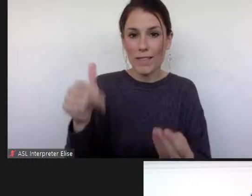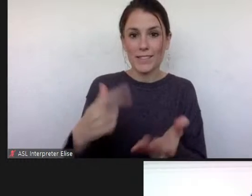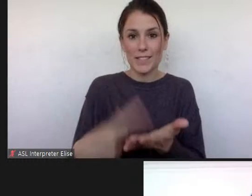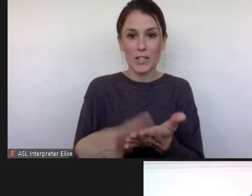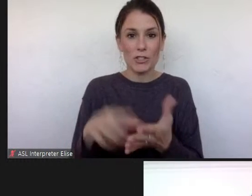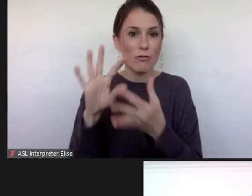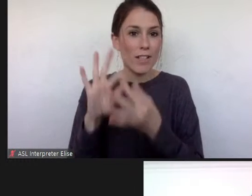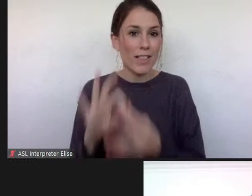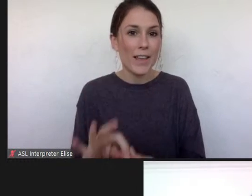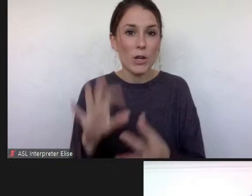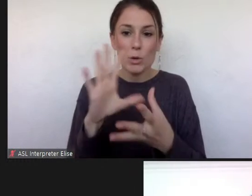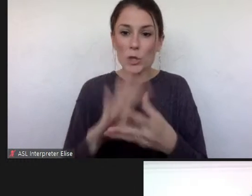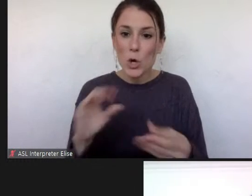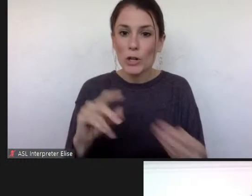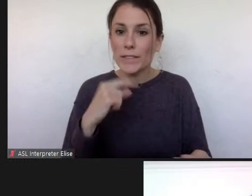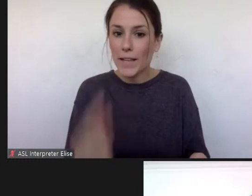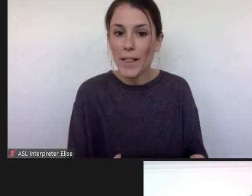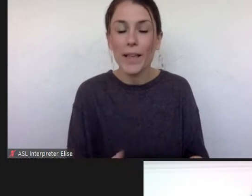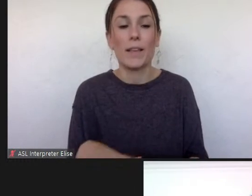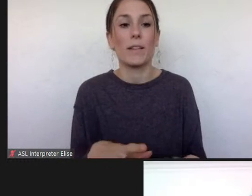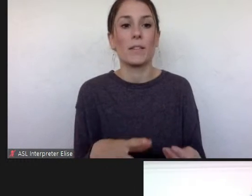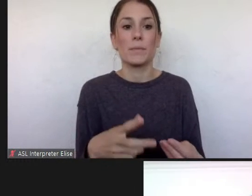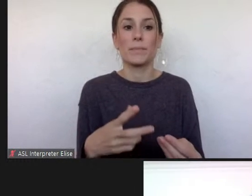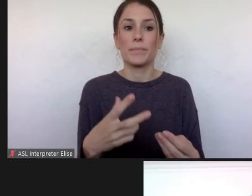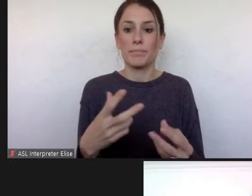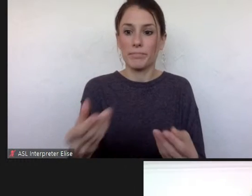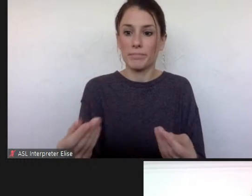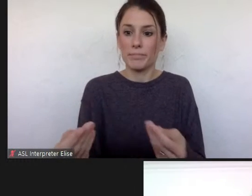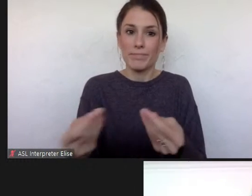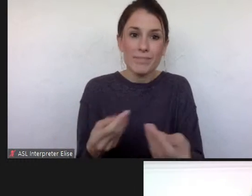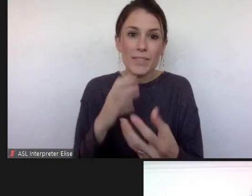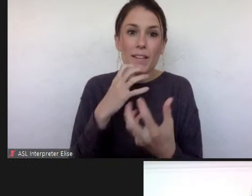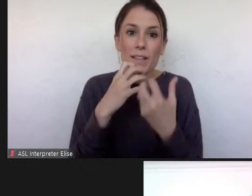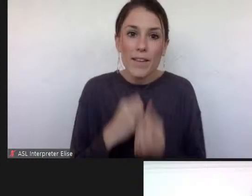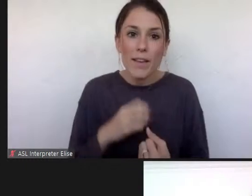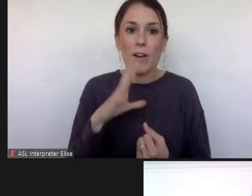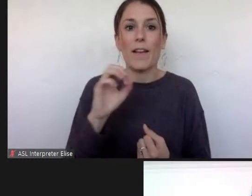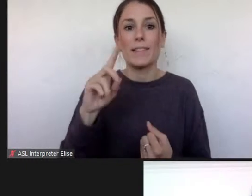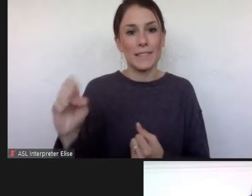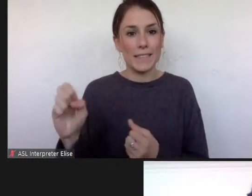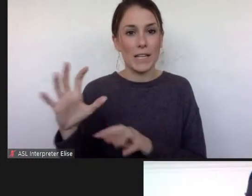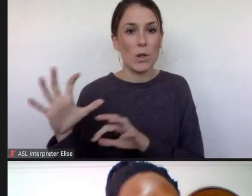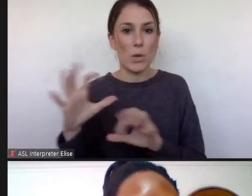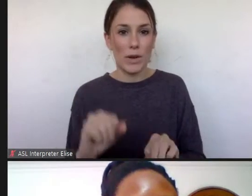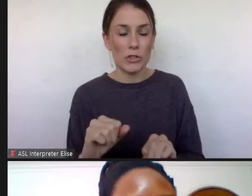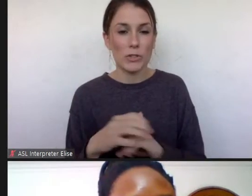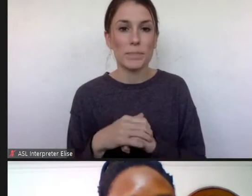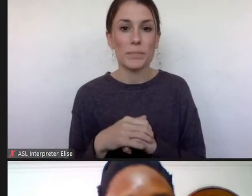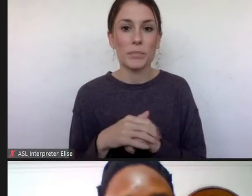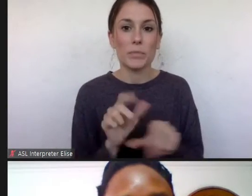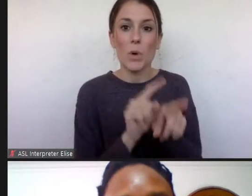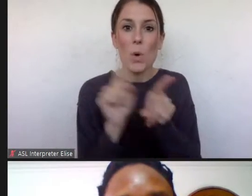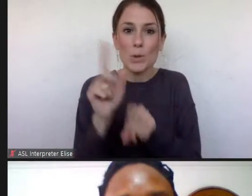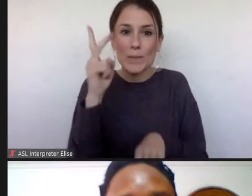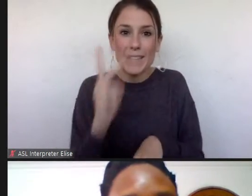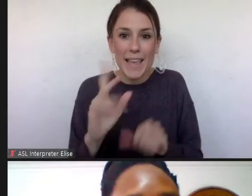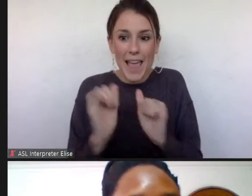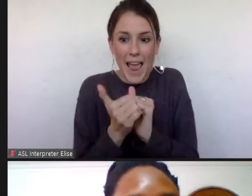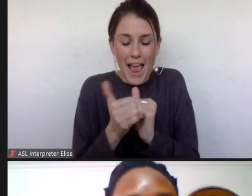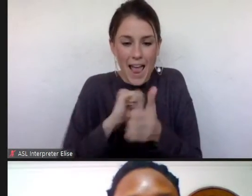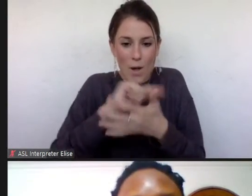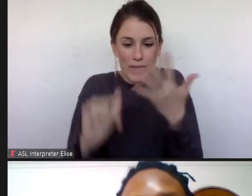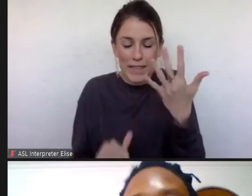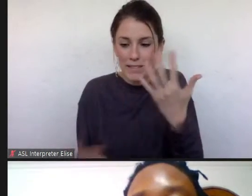storytelling, mutual care, and decoloniality, and to witness how these come together in